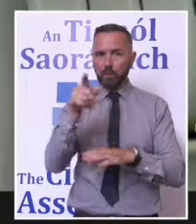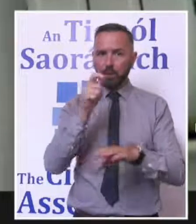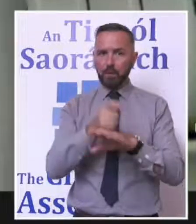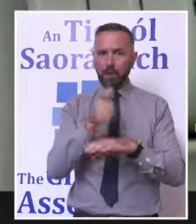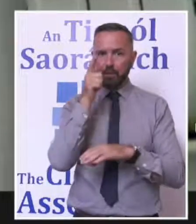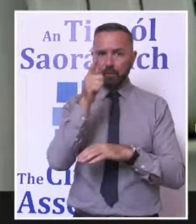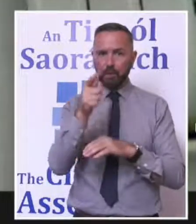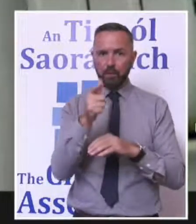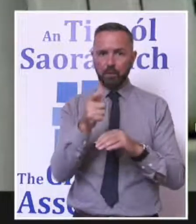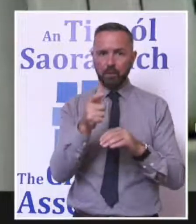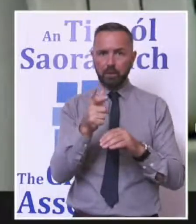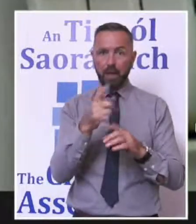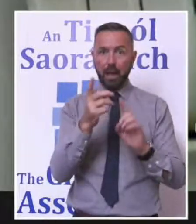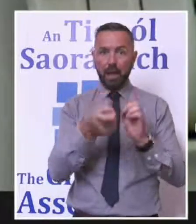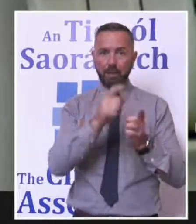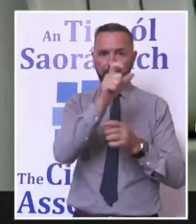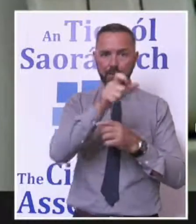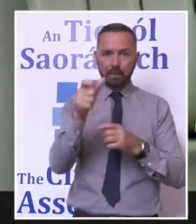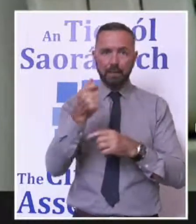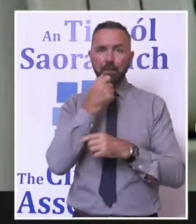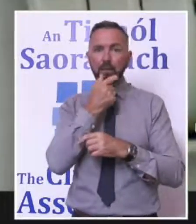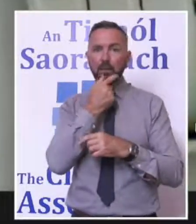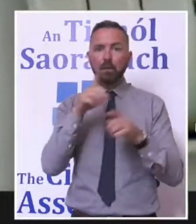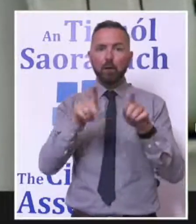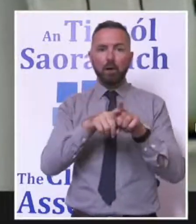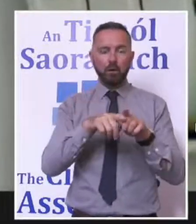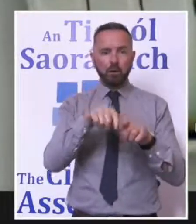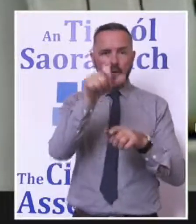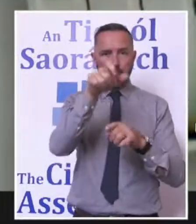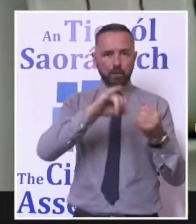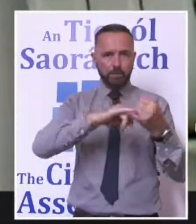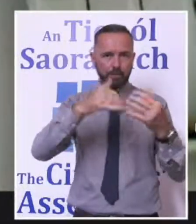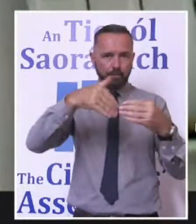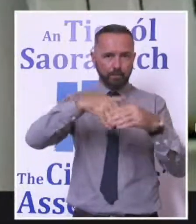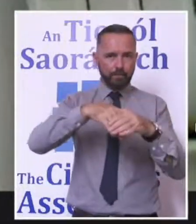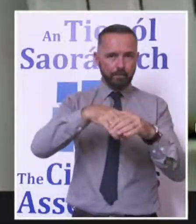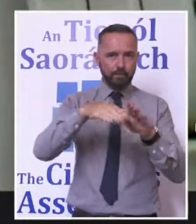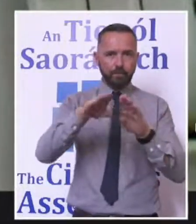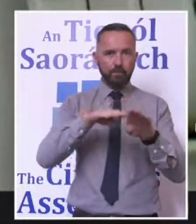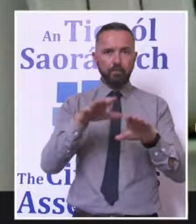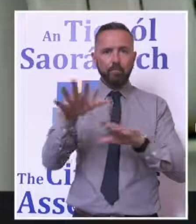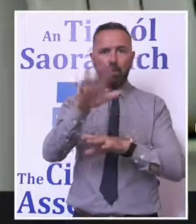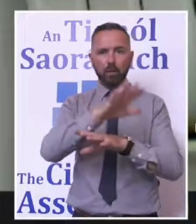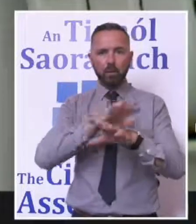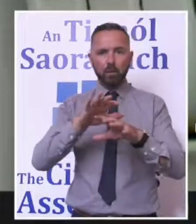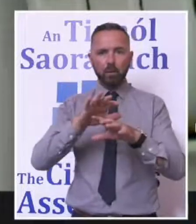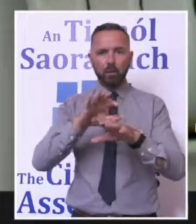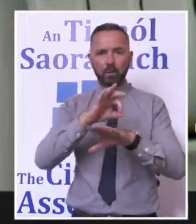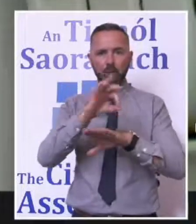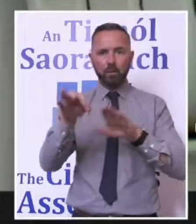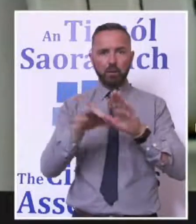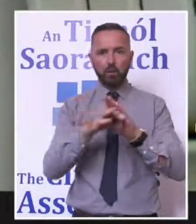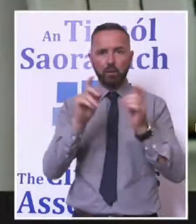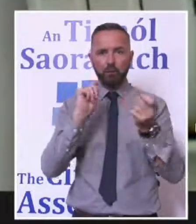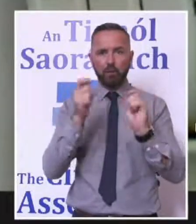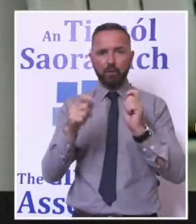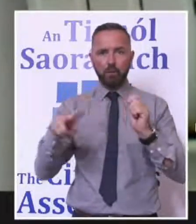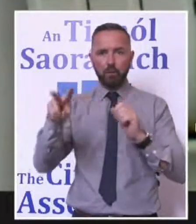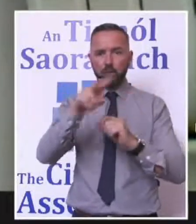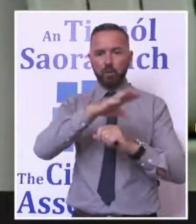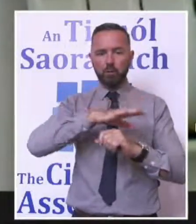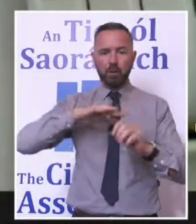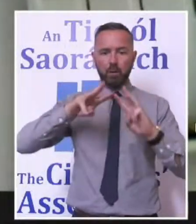best, both as a citizen of Dublin, but also as a person who's been involved in local government reforms across the globe for many, many